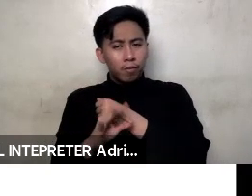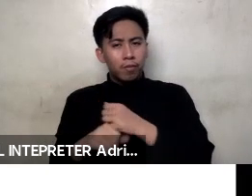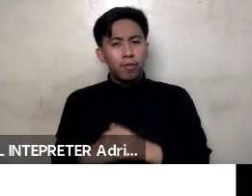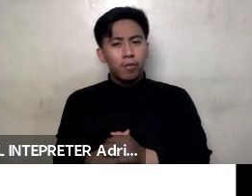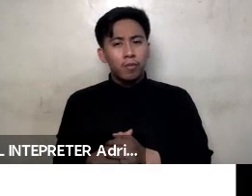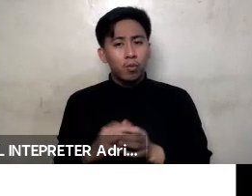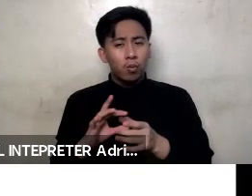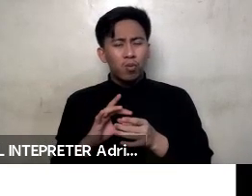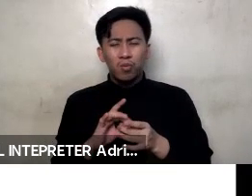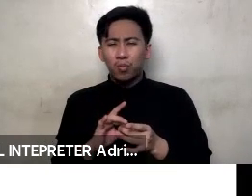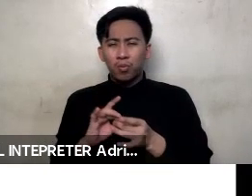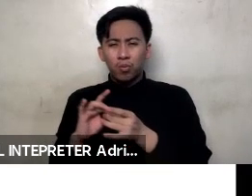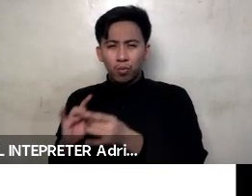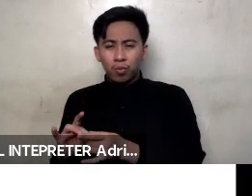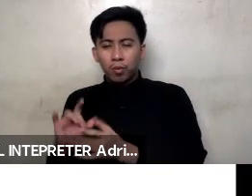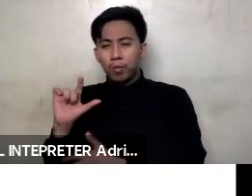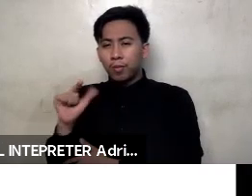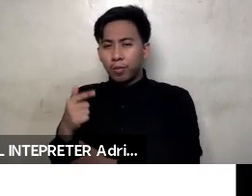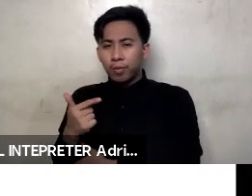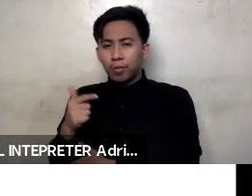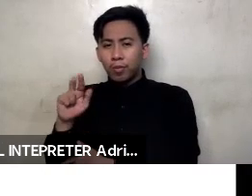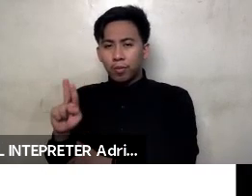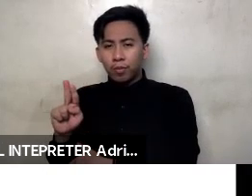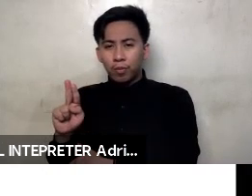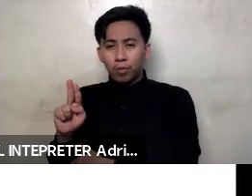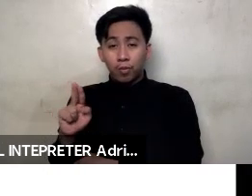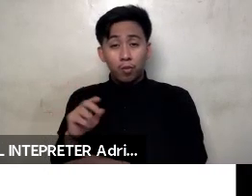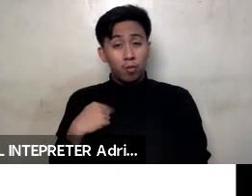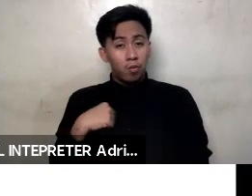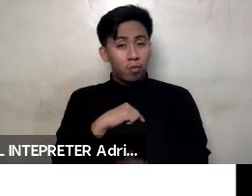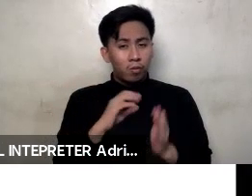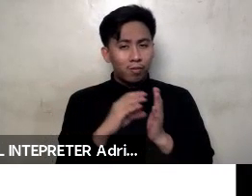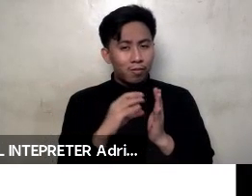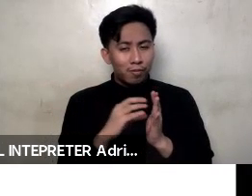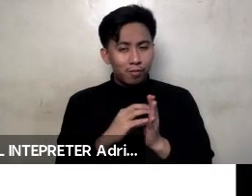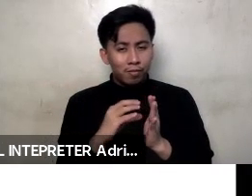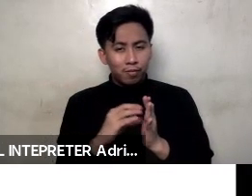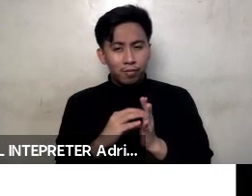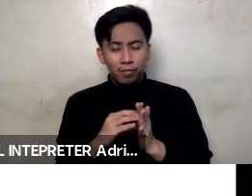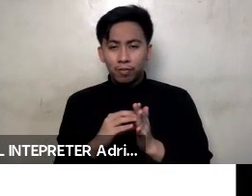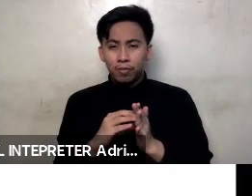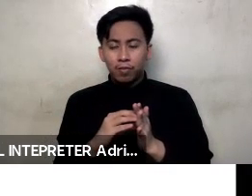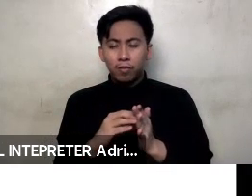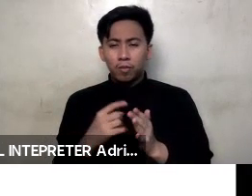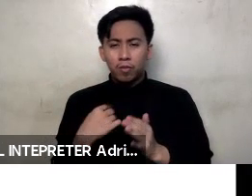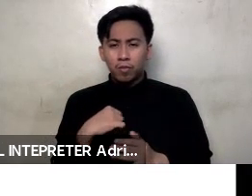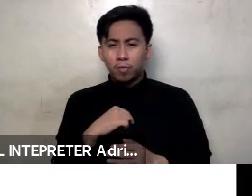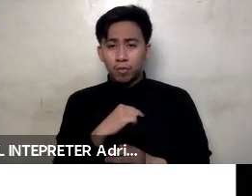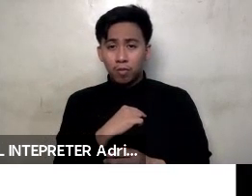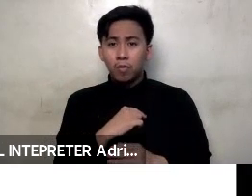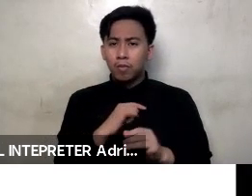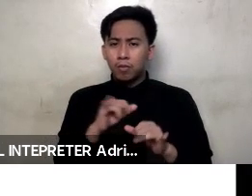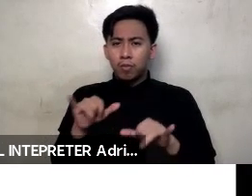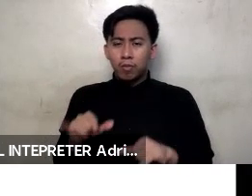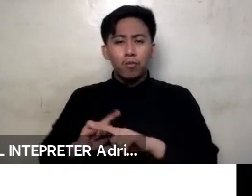in cooperation with the local government unit of Tacorong and are residents of different